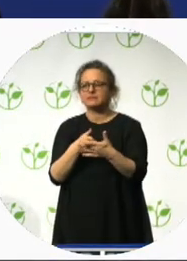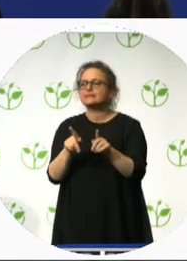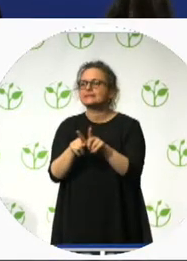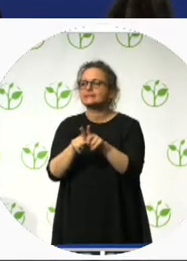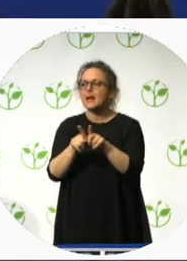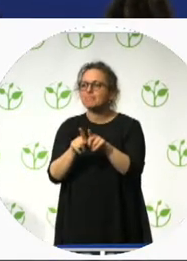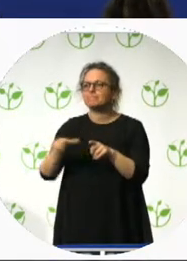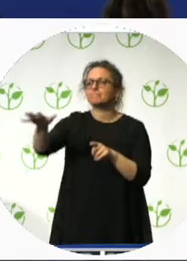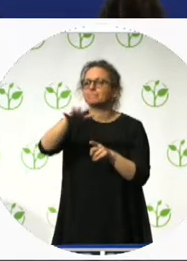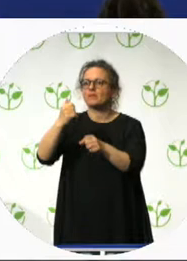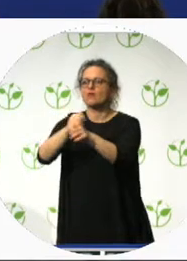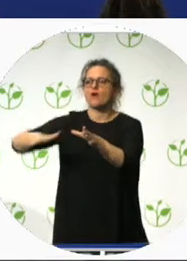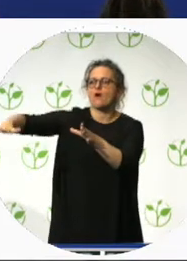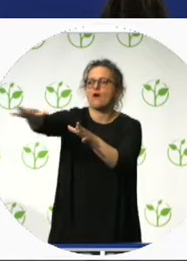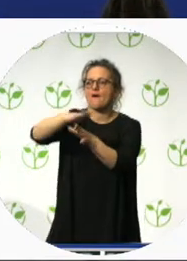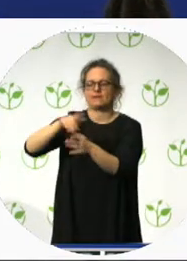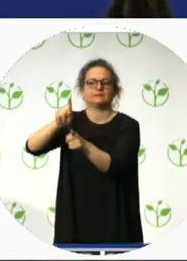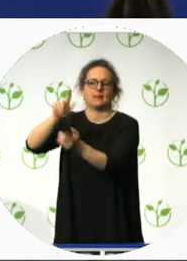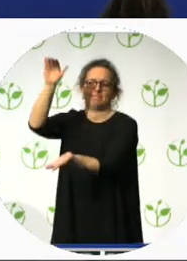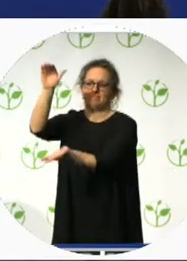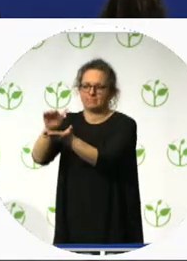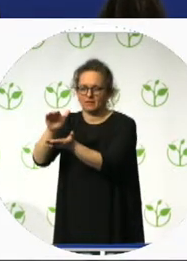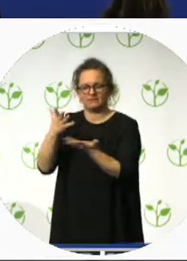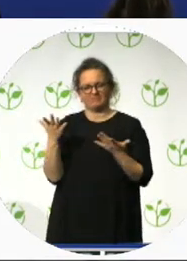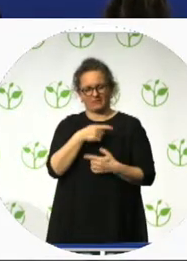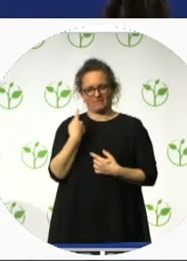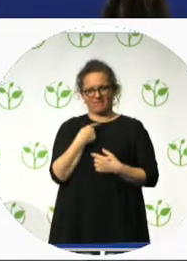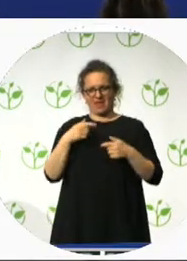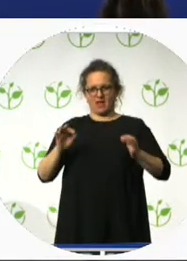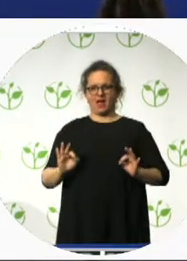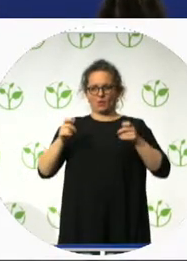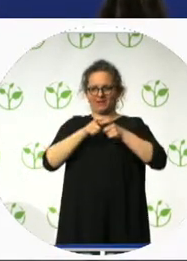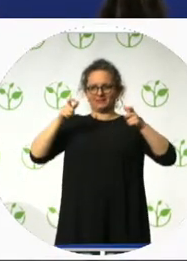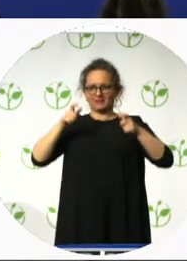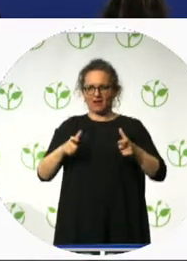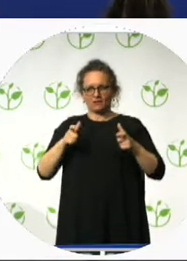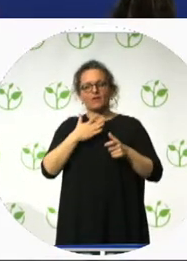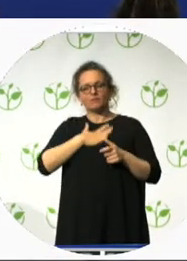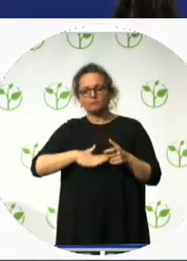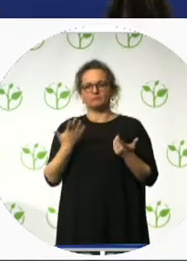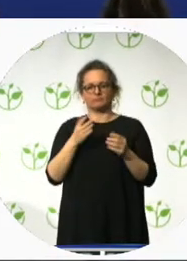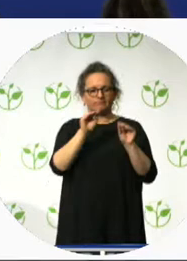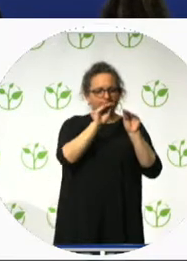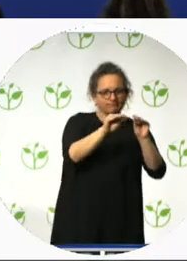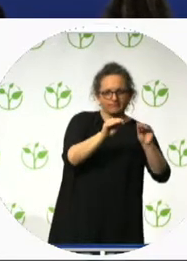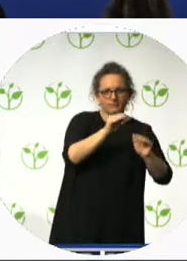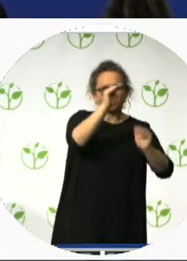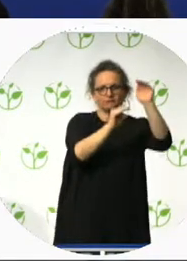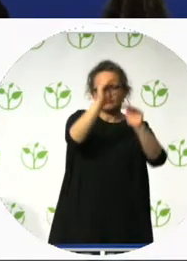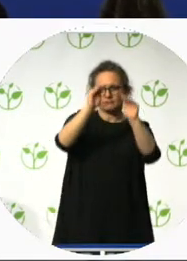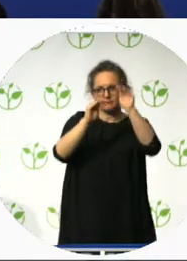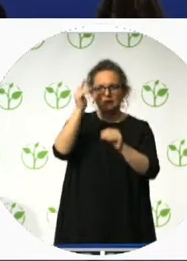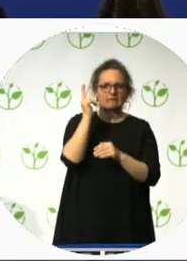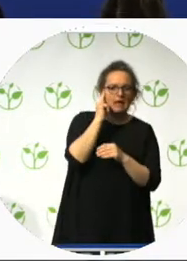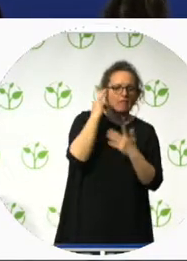lot of barriers, and that's why they become our customers. Our customers are composed of deaf people